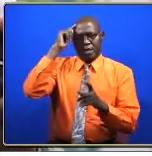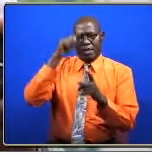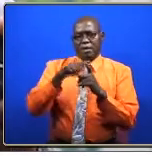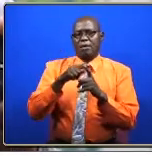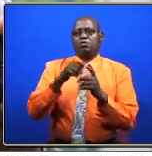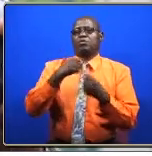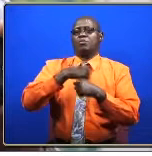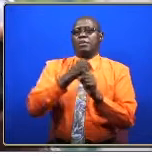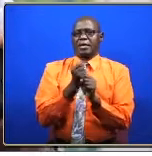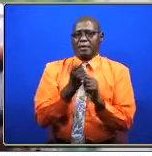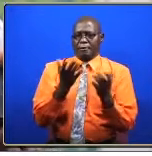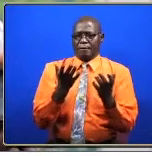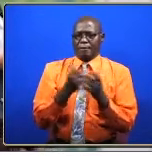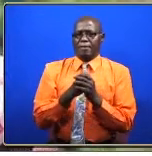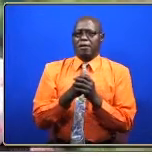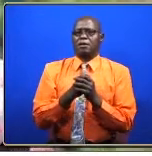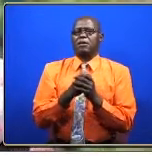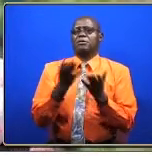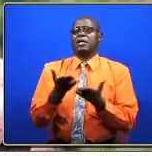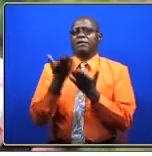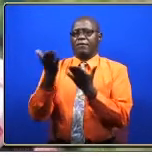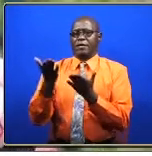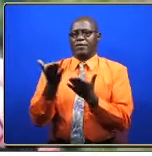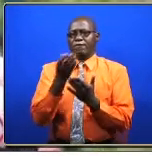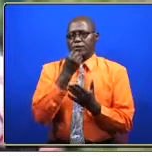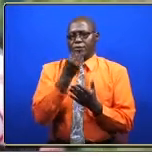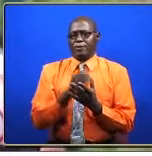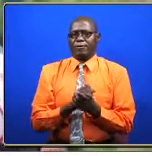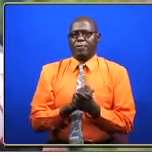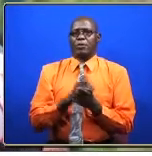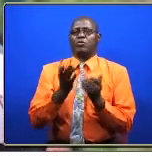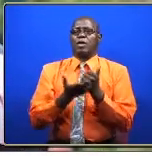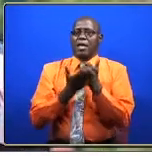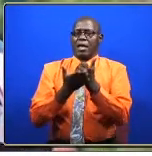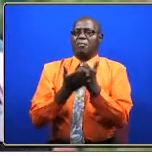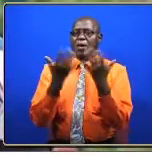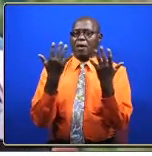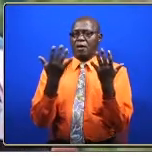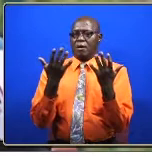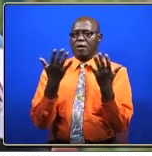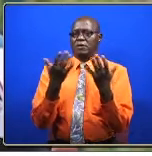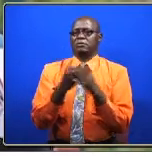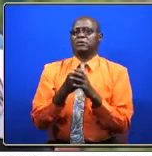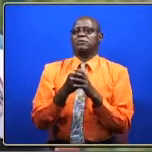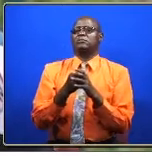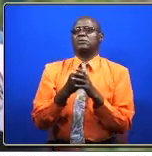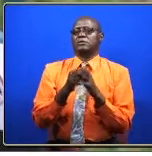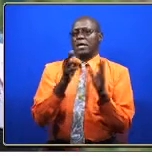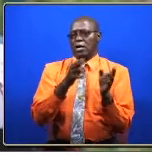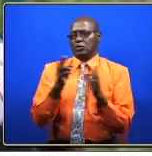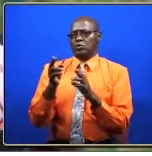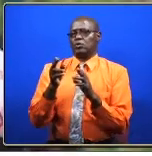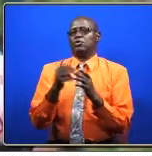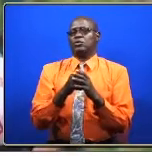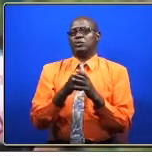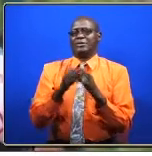rides or food delivery. What we're doing is giving a helping hand to that natural regeneration system by